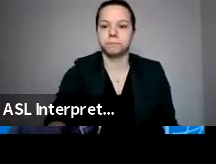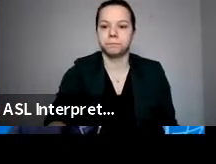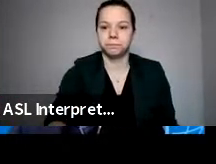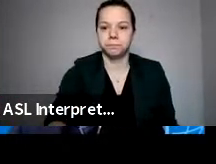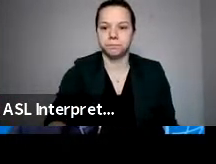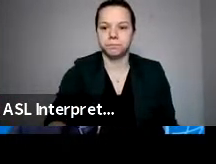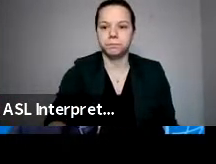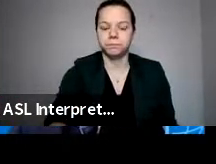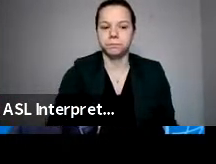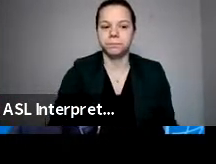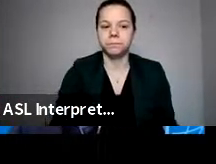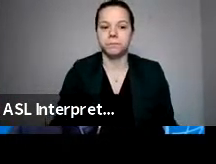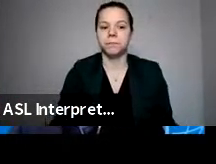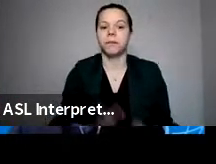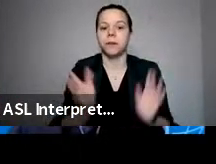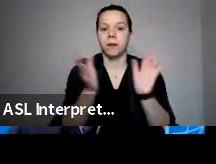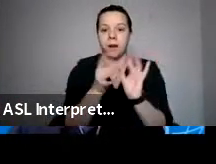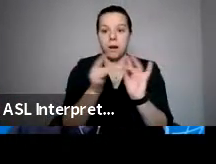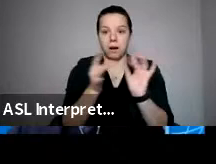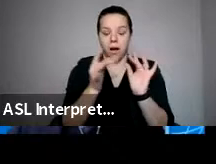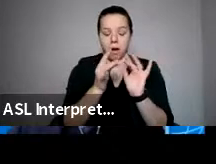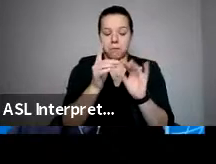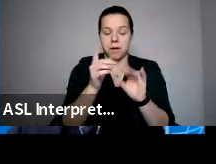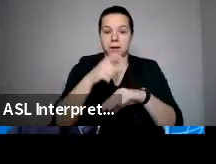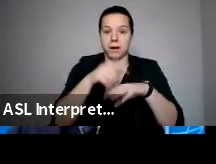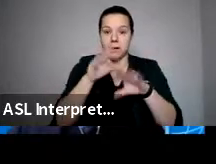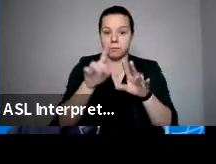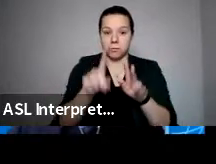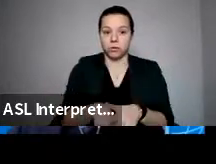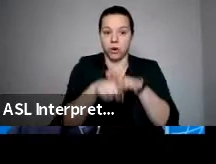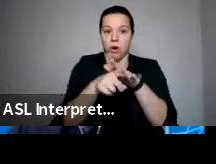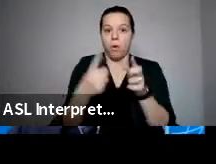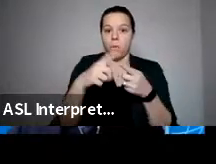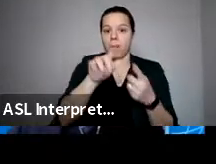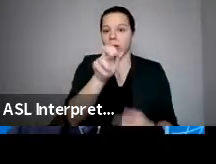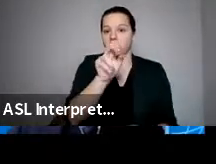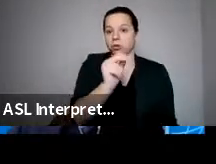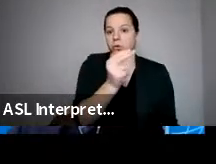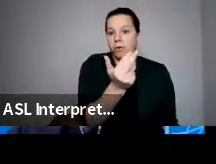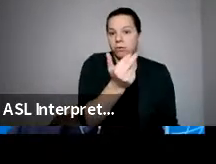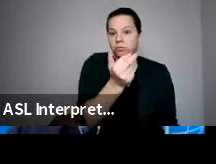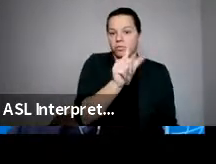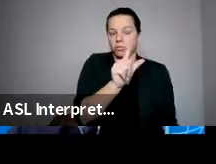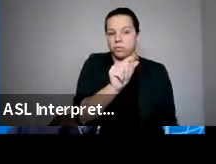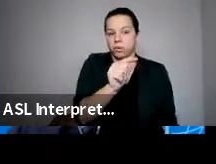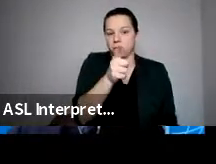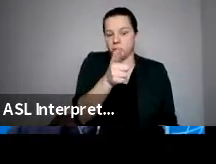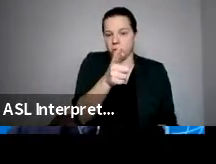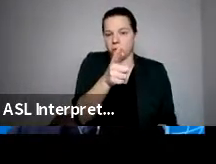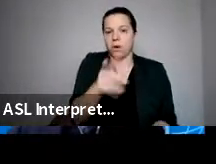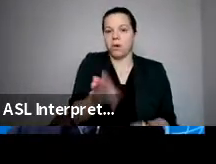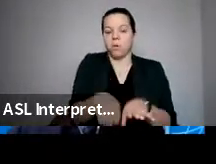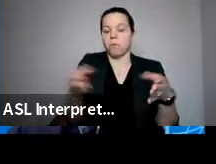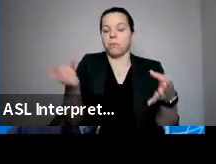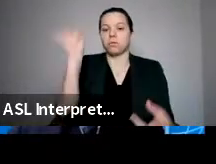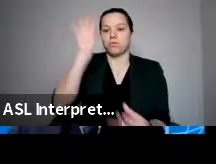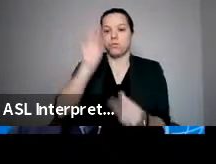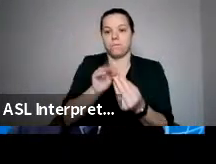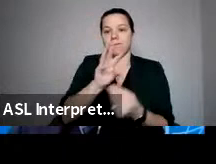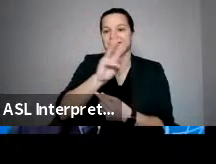www.faa.gov/go/aviation-noise. The comment period opened on January 13th, 2021, and will be open for a 60-day